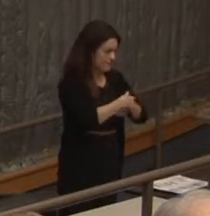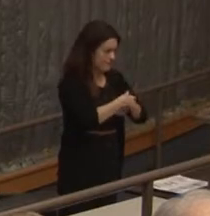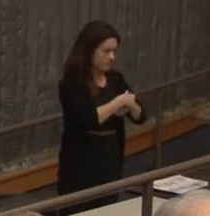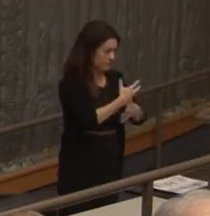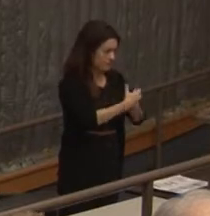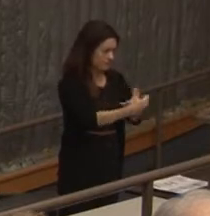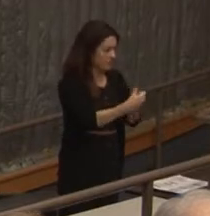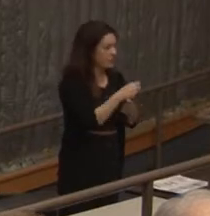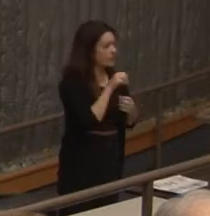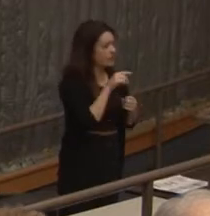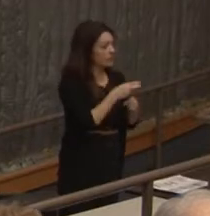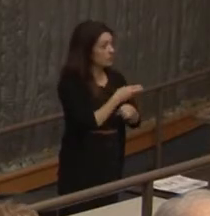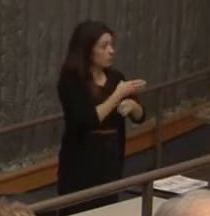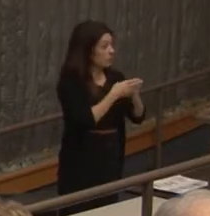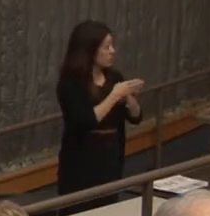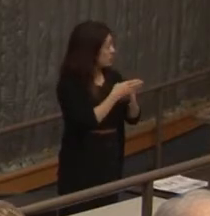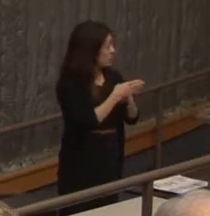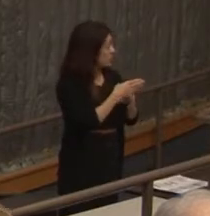to him,